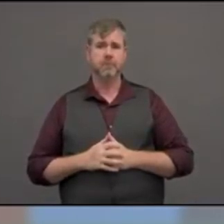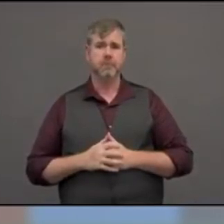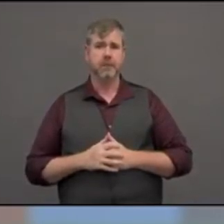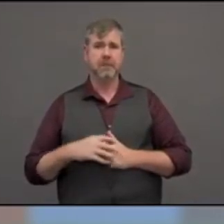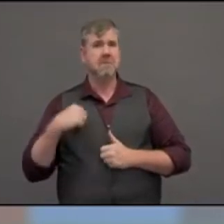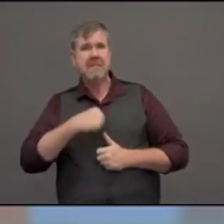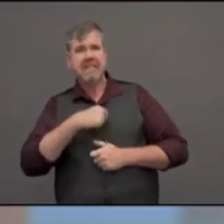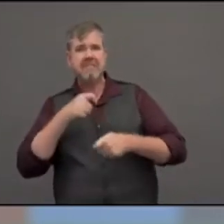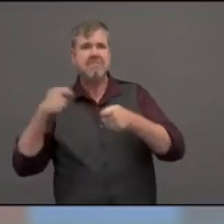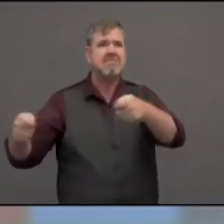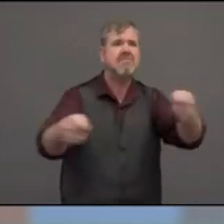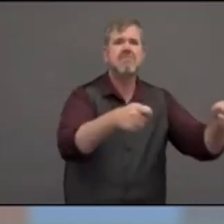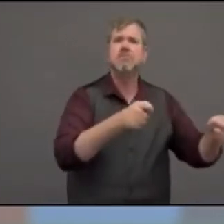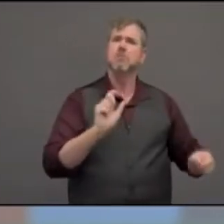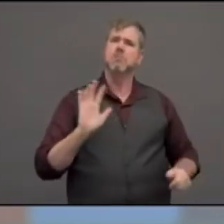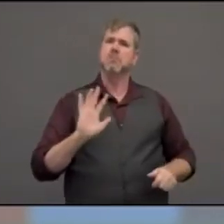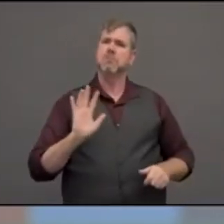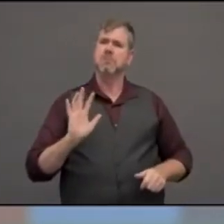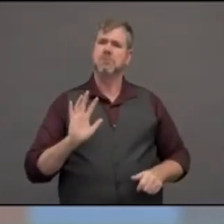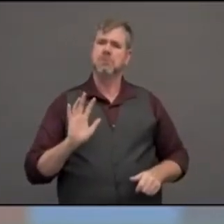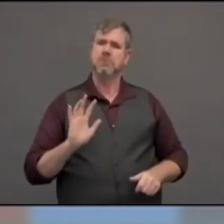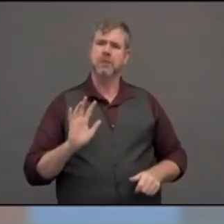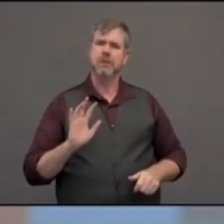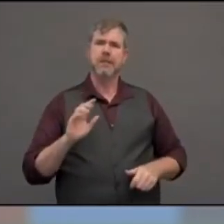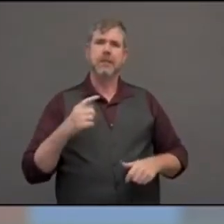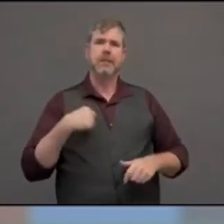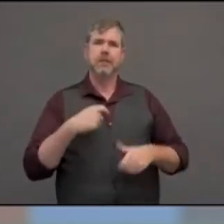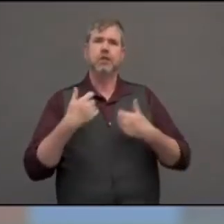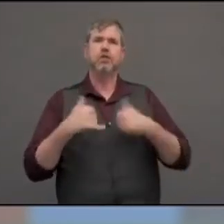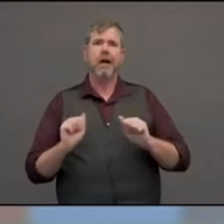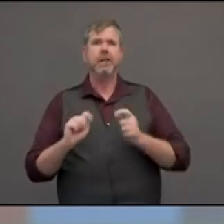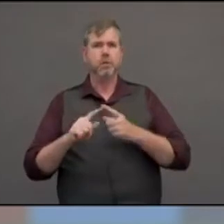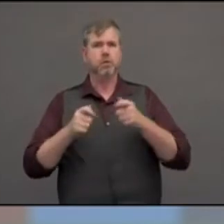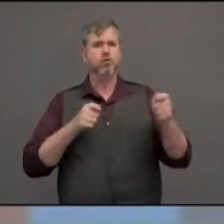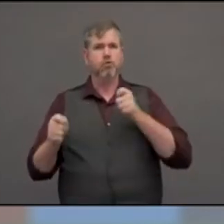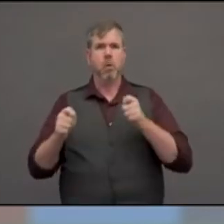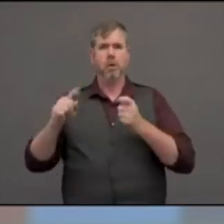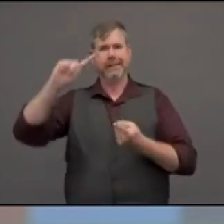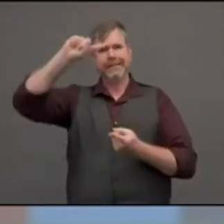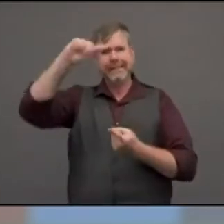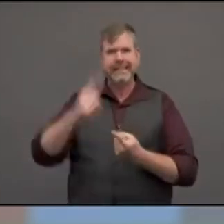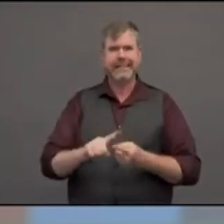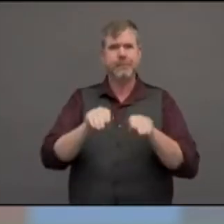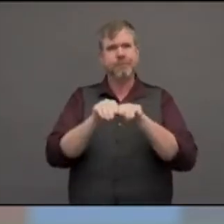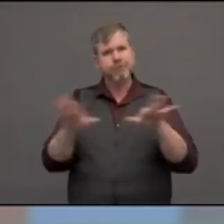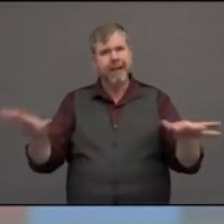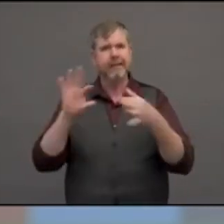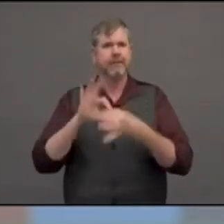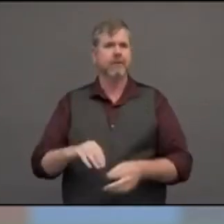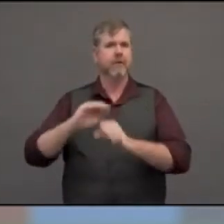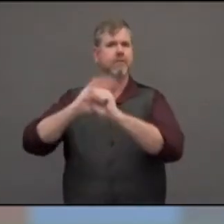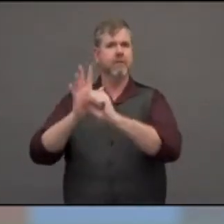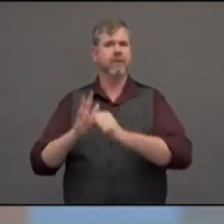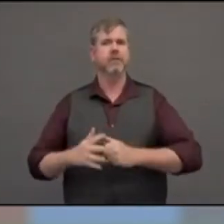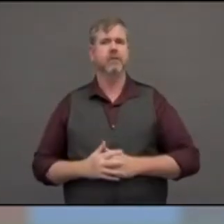trying to control the virus. That's what this is about. That's what it's always been about. You know, doctors, surgeons, nurses, they've always worn